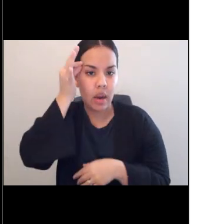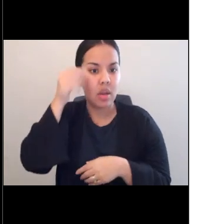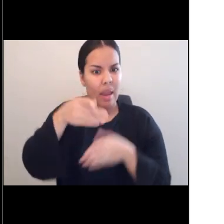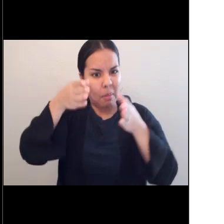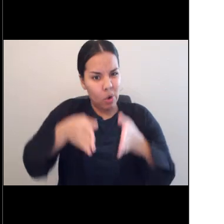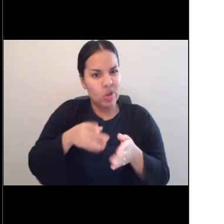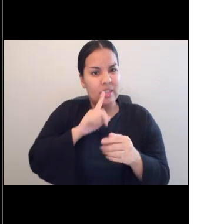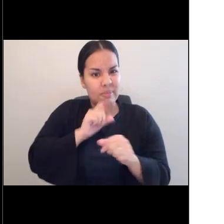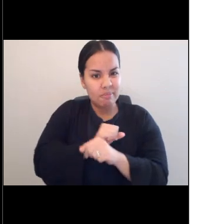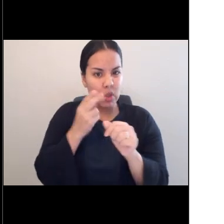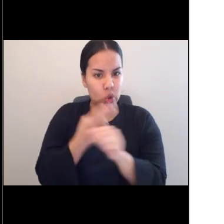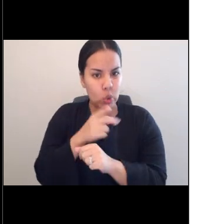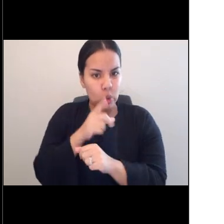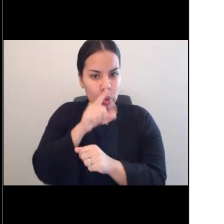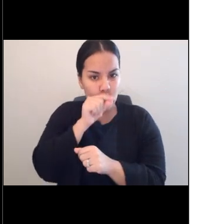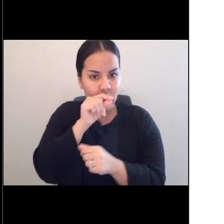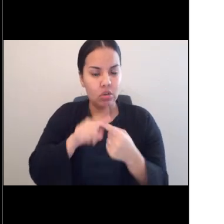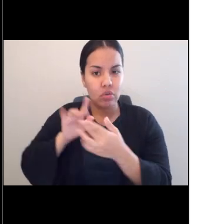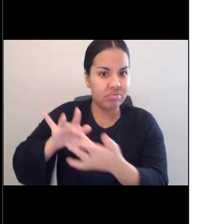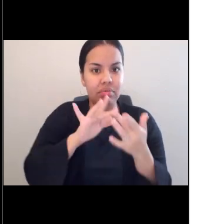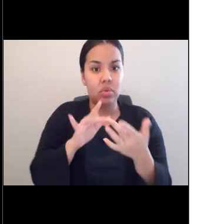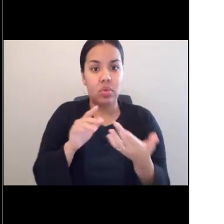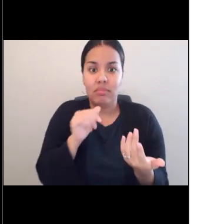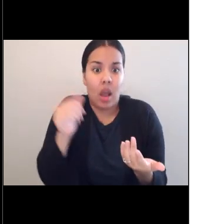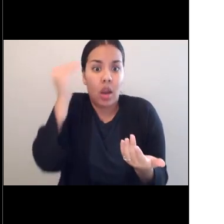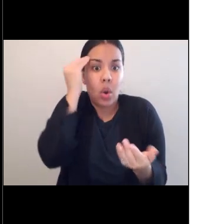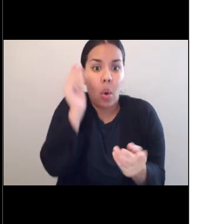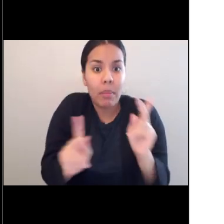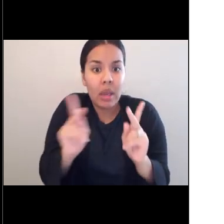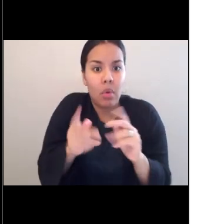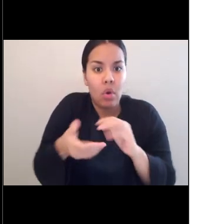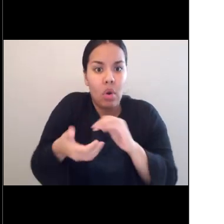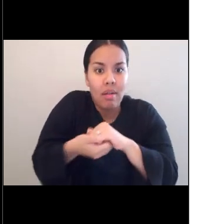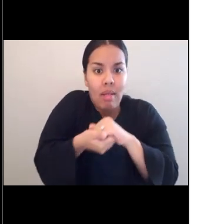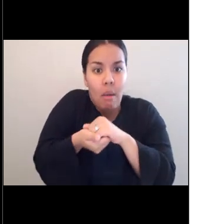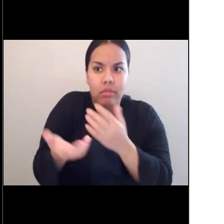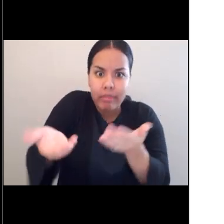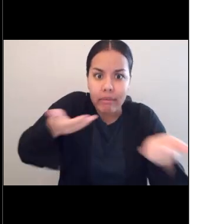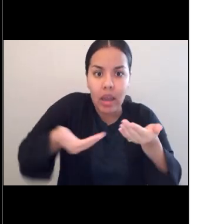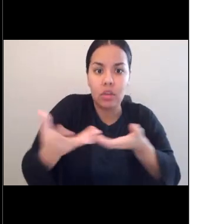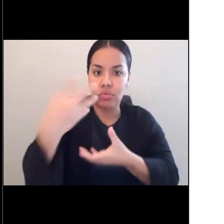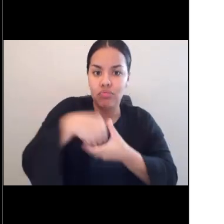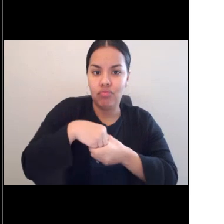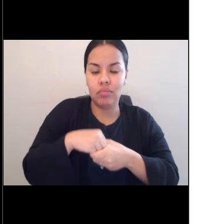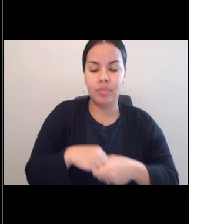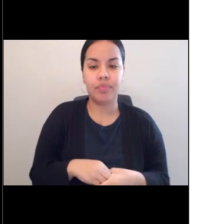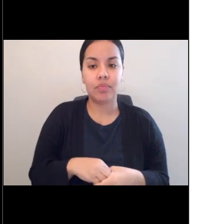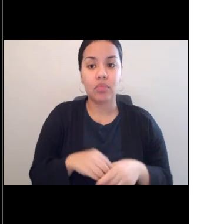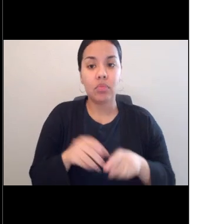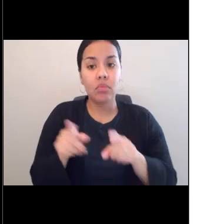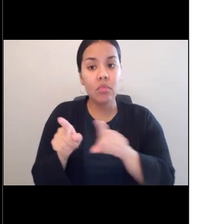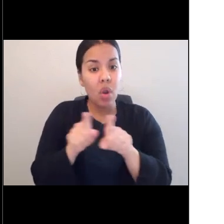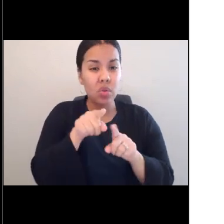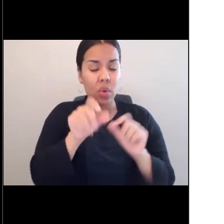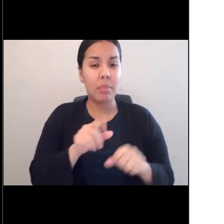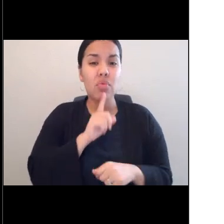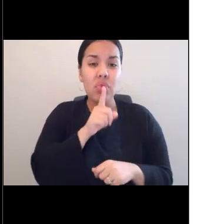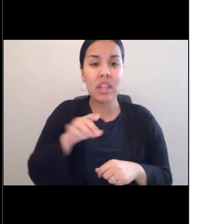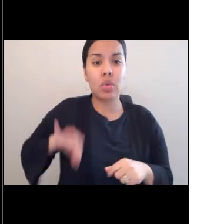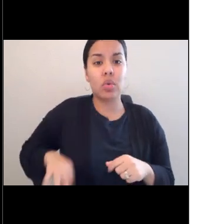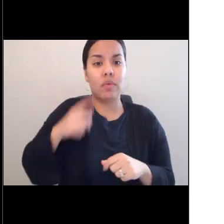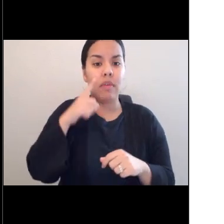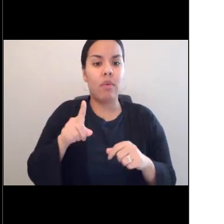to unknown collaborators, inviting them to jump in. It can also be super useful for crowdsourcing